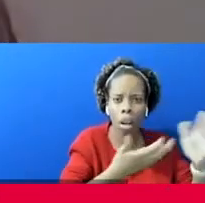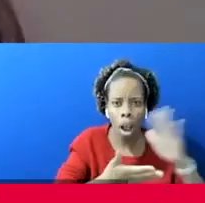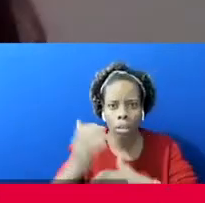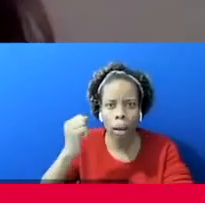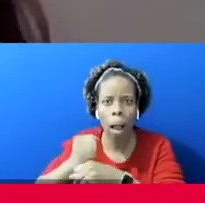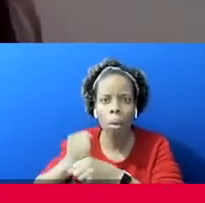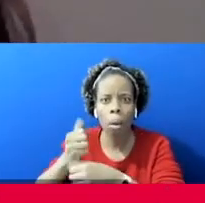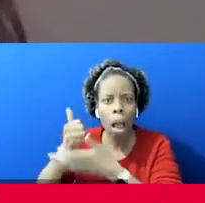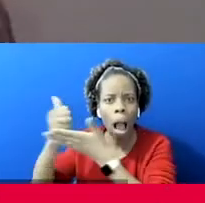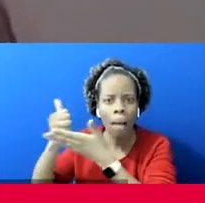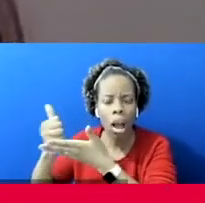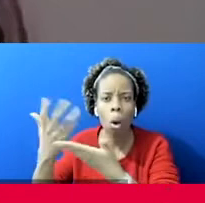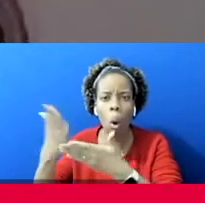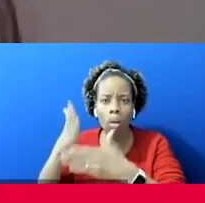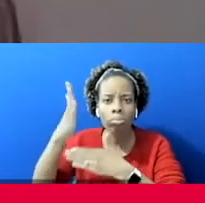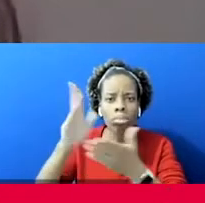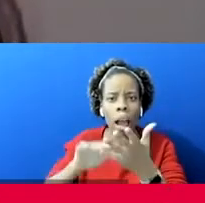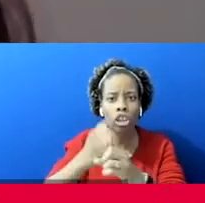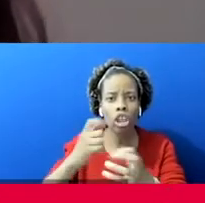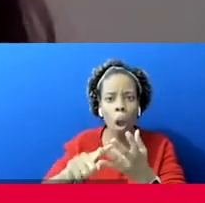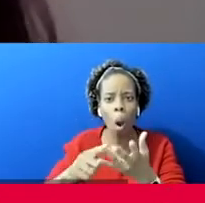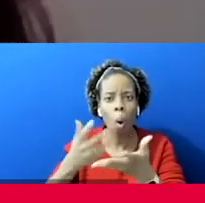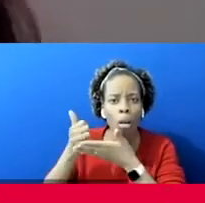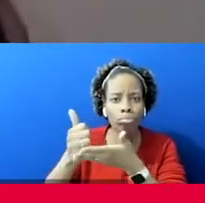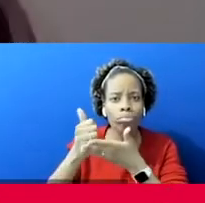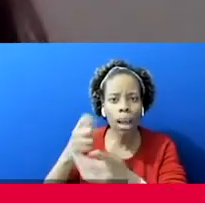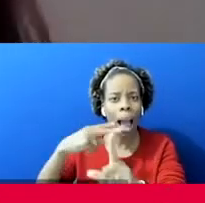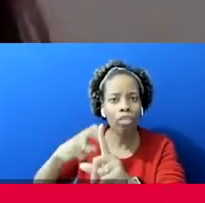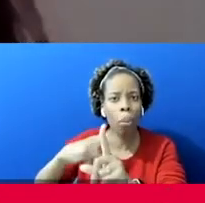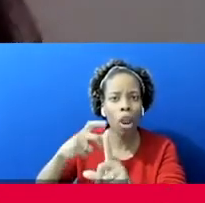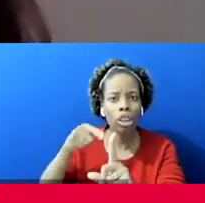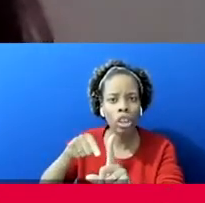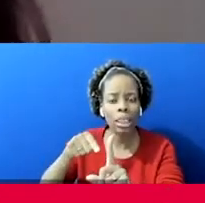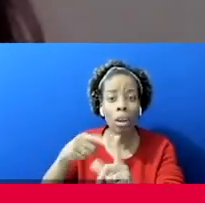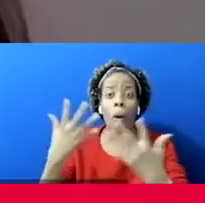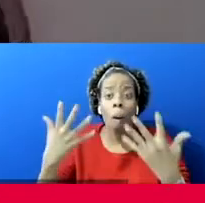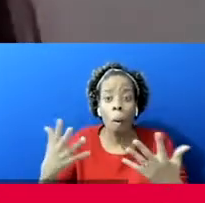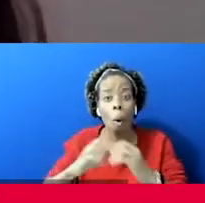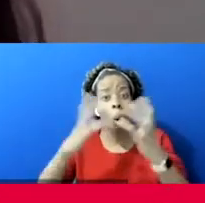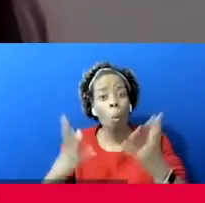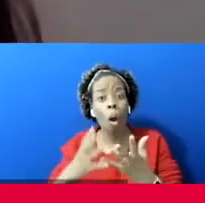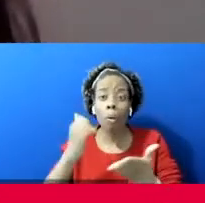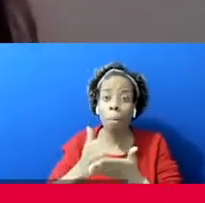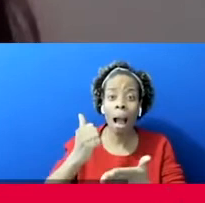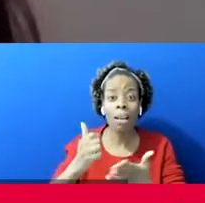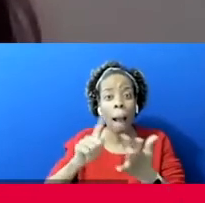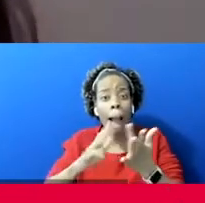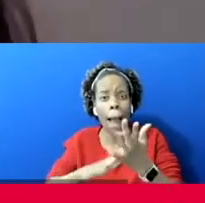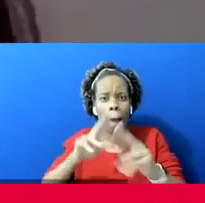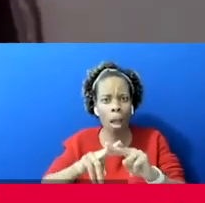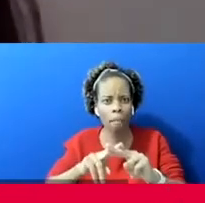NGOs, anthropologists, for example. Many of them will go on to work for the World Bank, for the IMF. All of these institutions